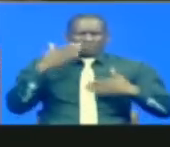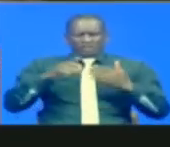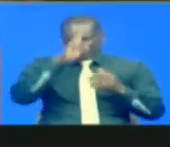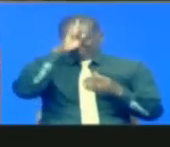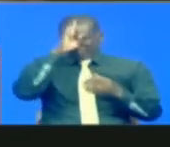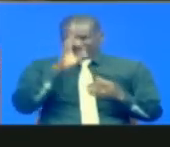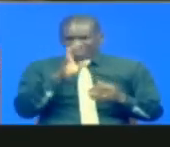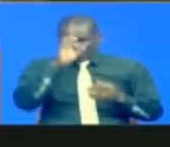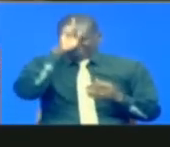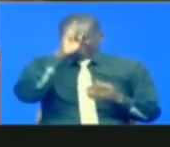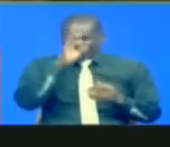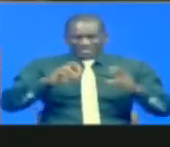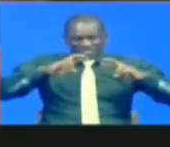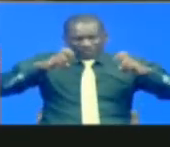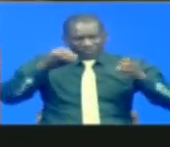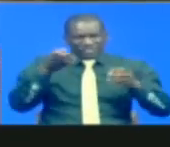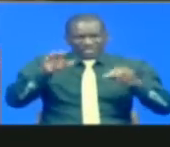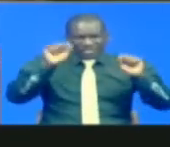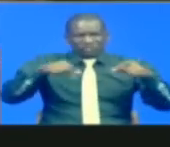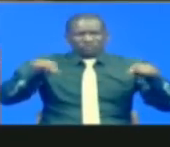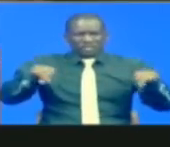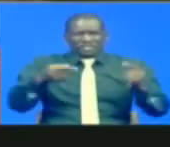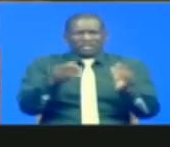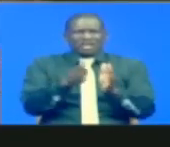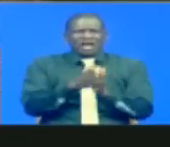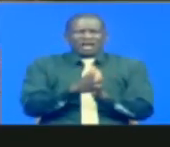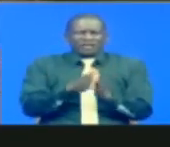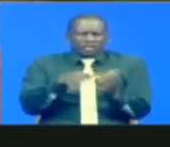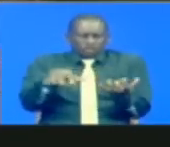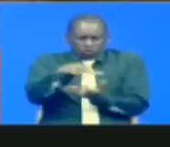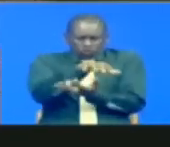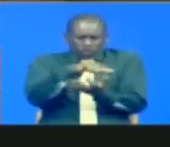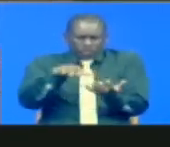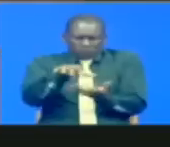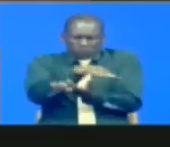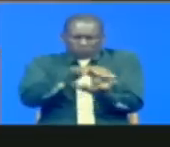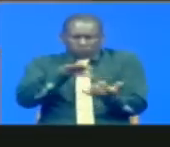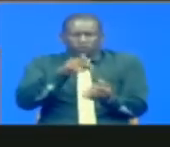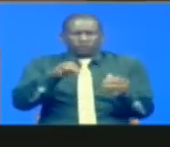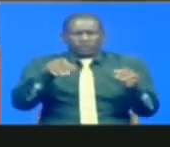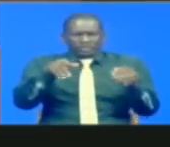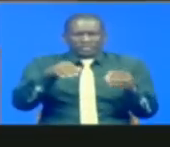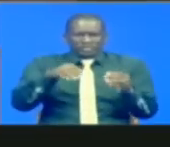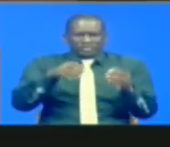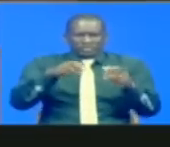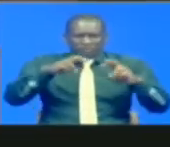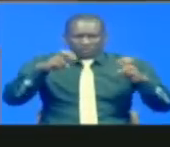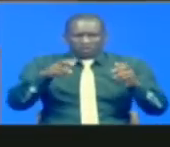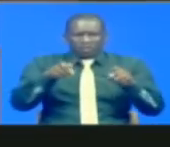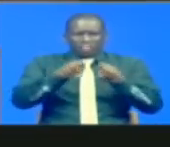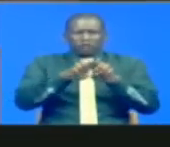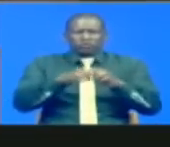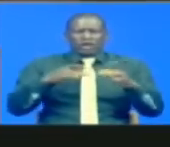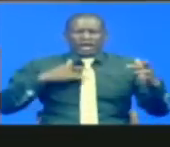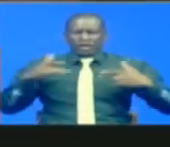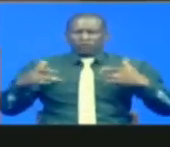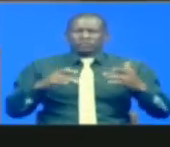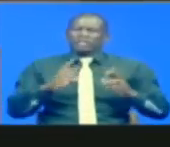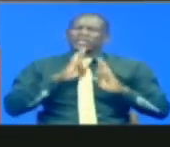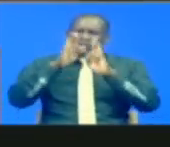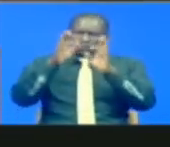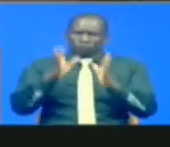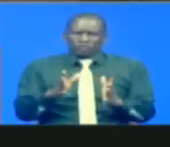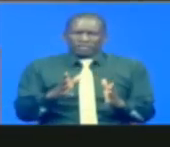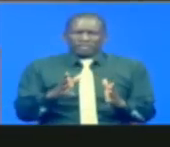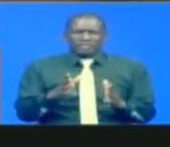investigations into the attack and the complexity of the same. I also consider the submissions of the respondent